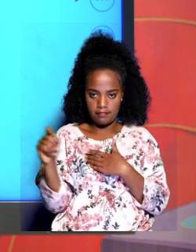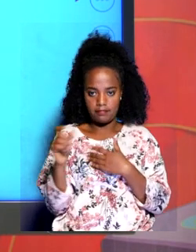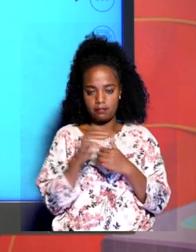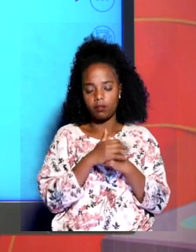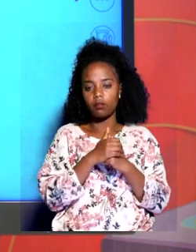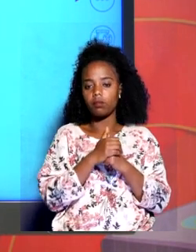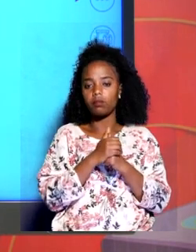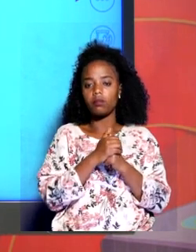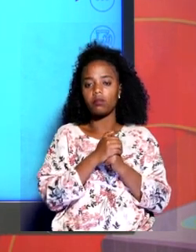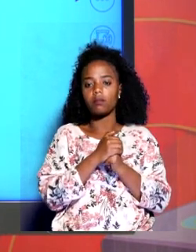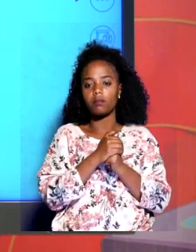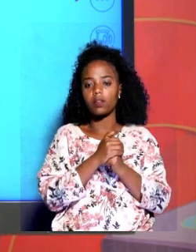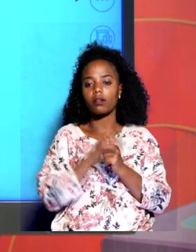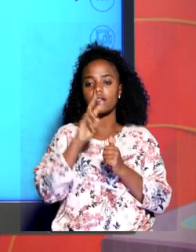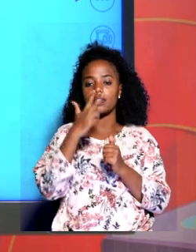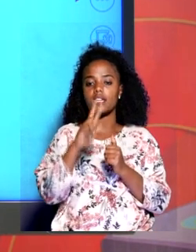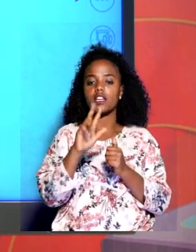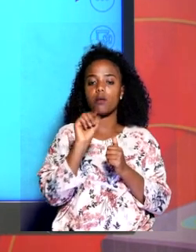When x is